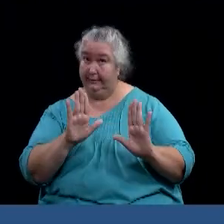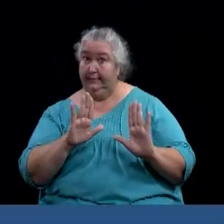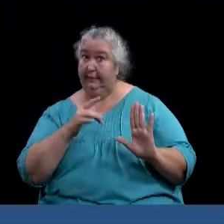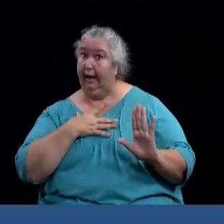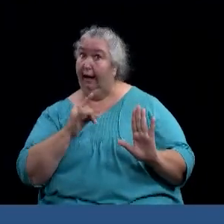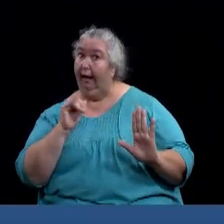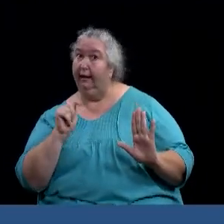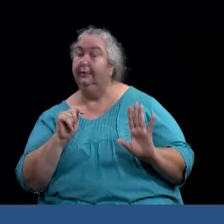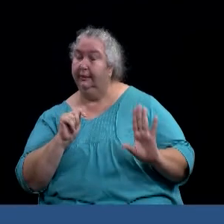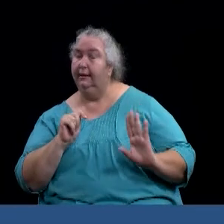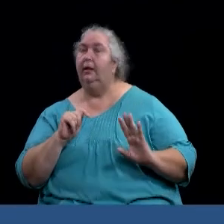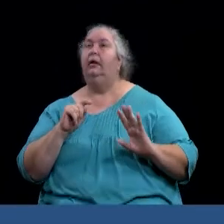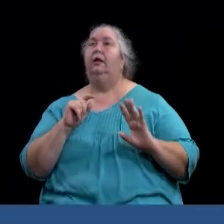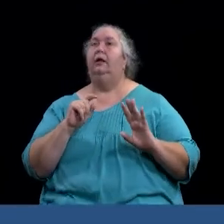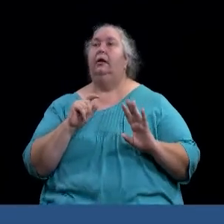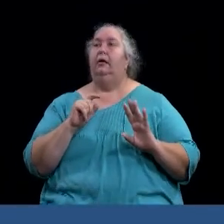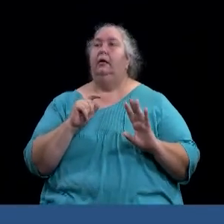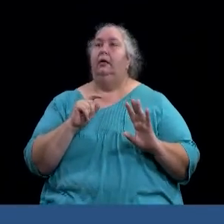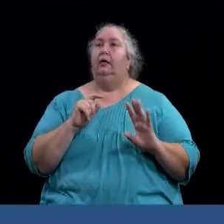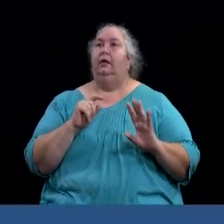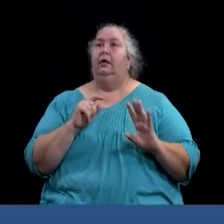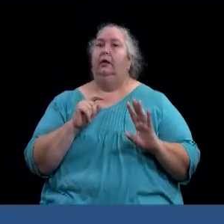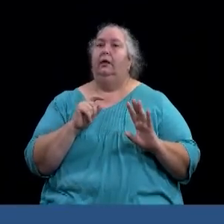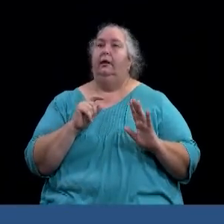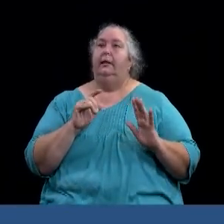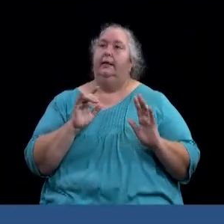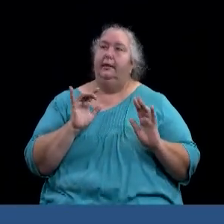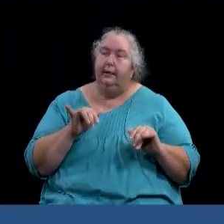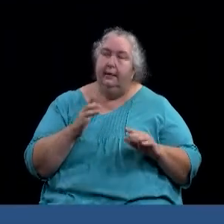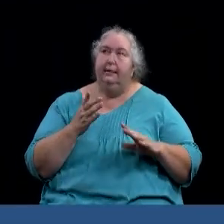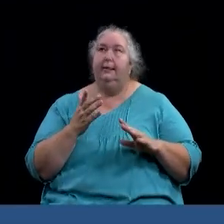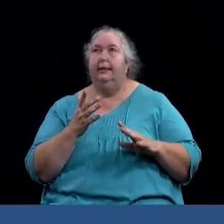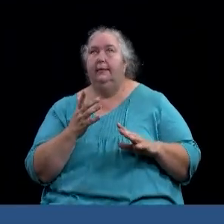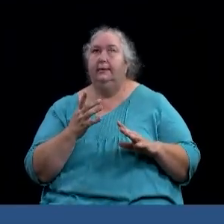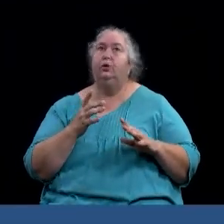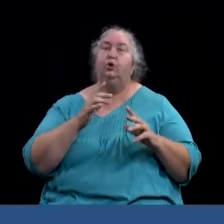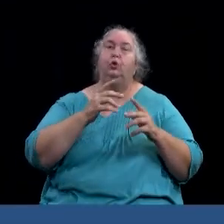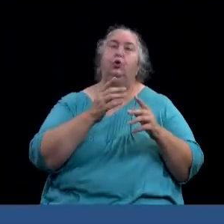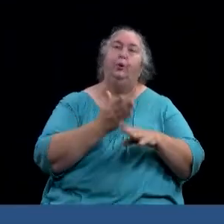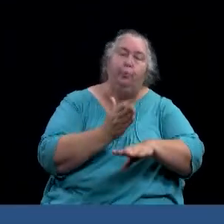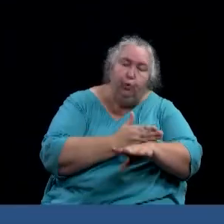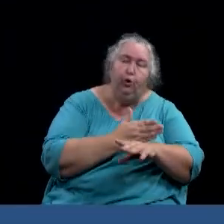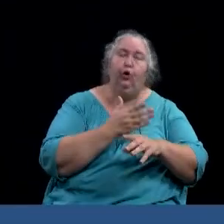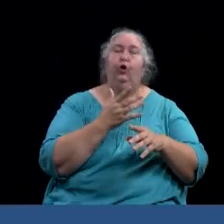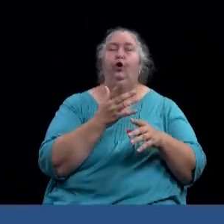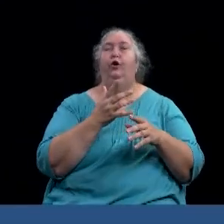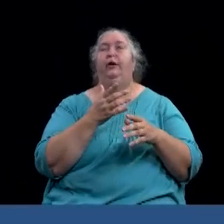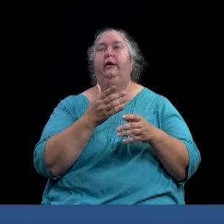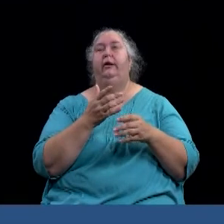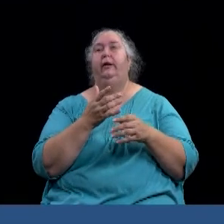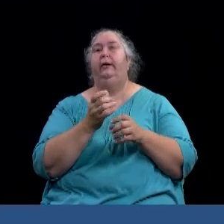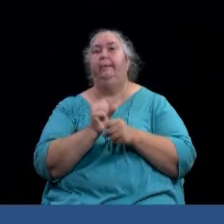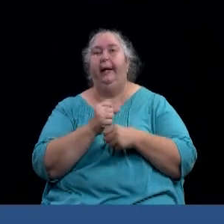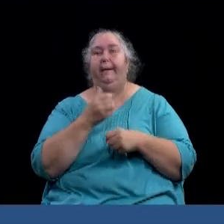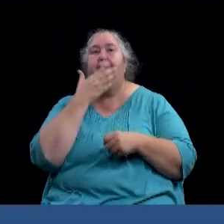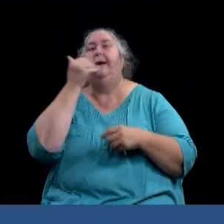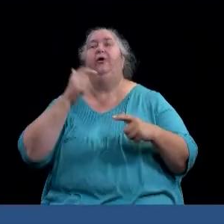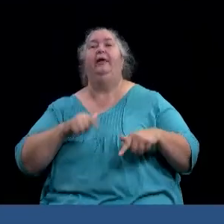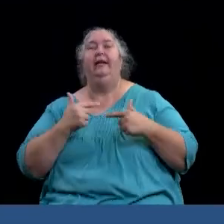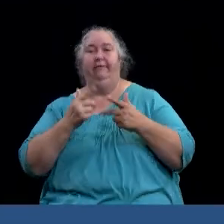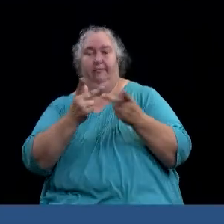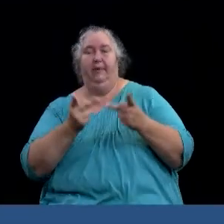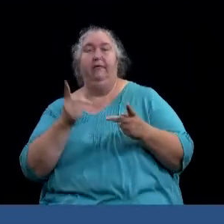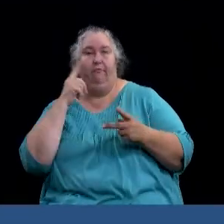improved and create better living quarters for folks that live there, and I support that